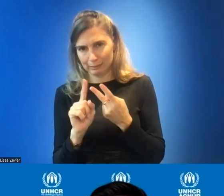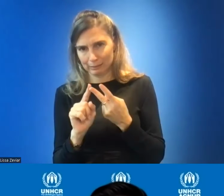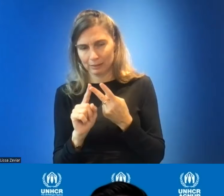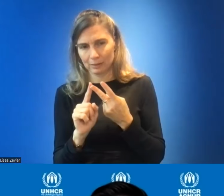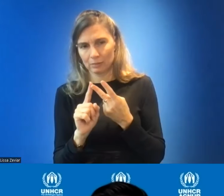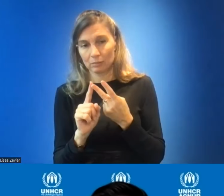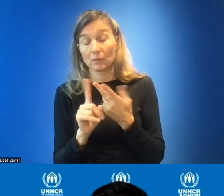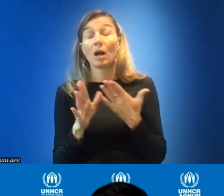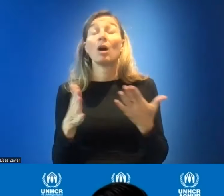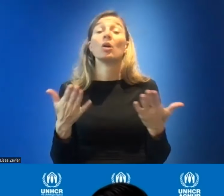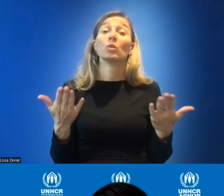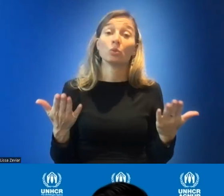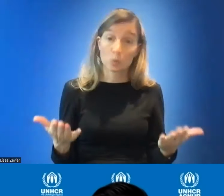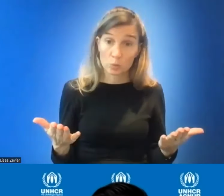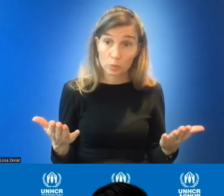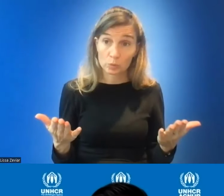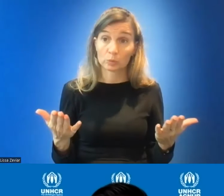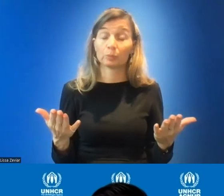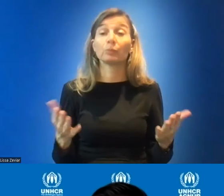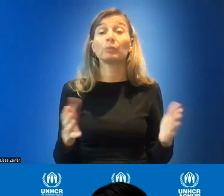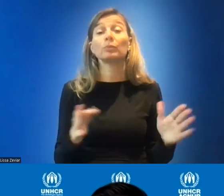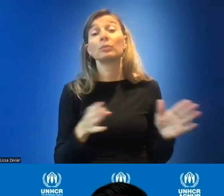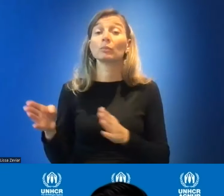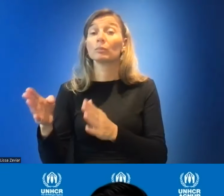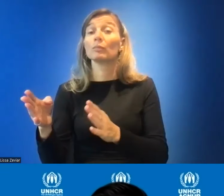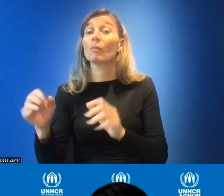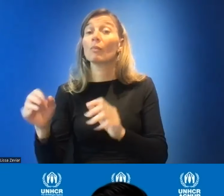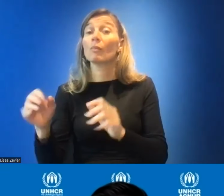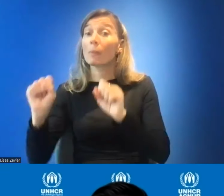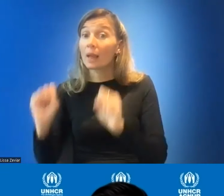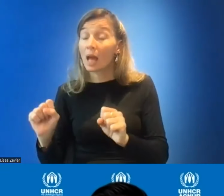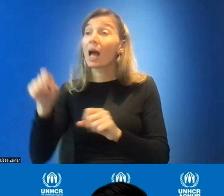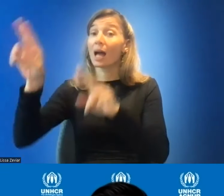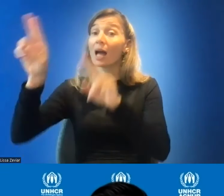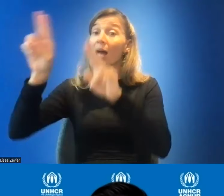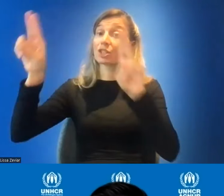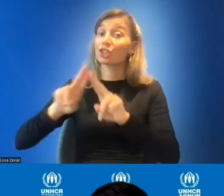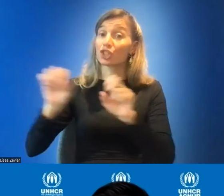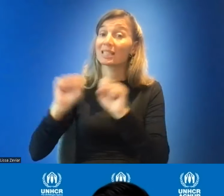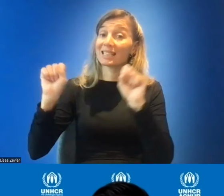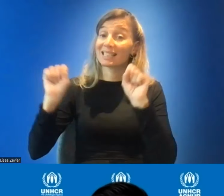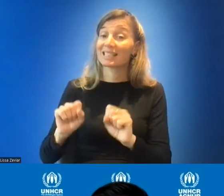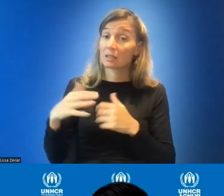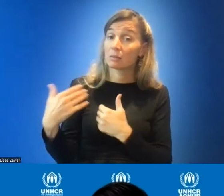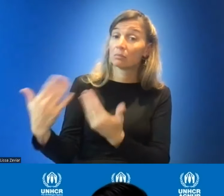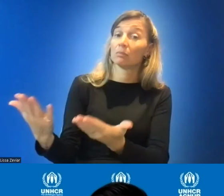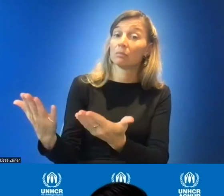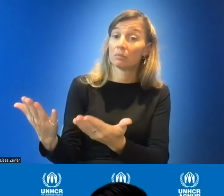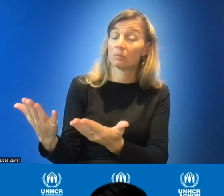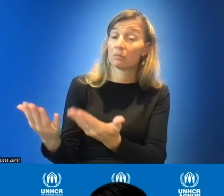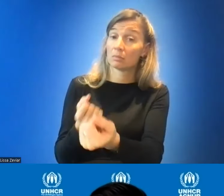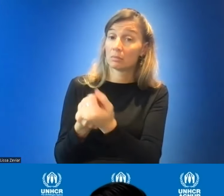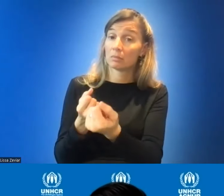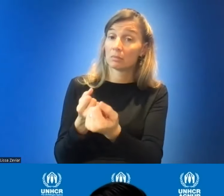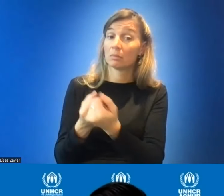So the alternative that the international system would offer is either